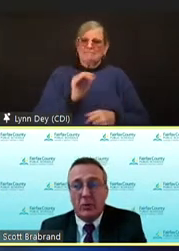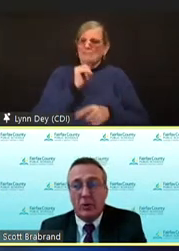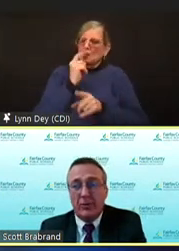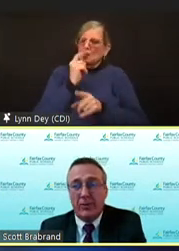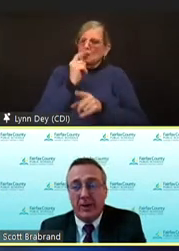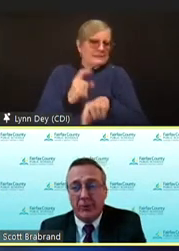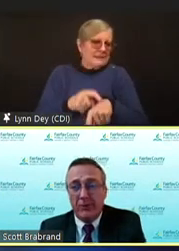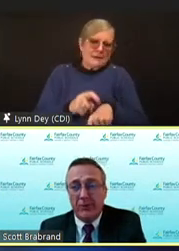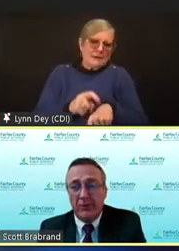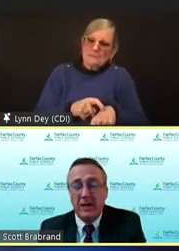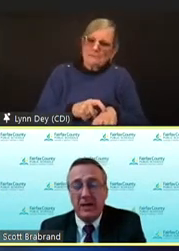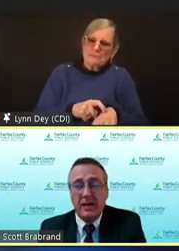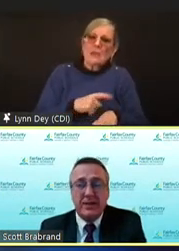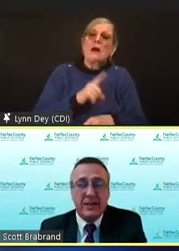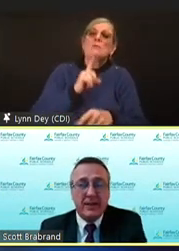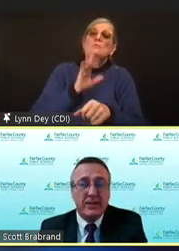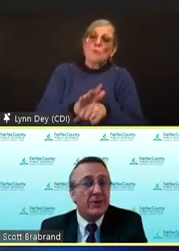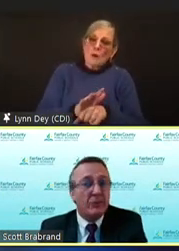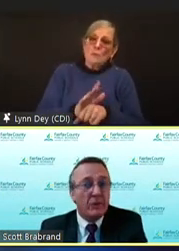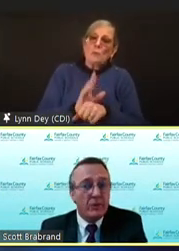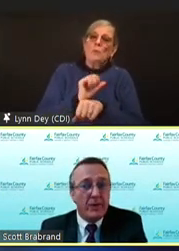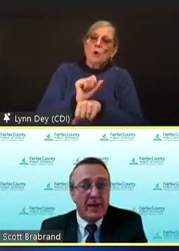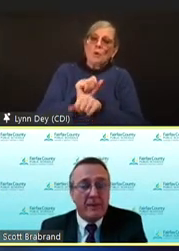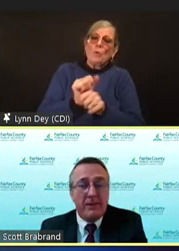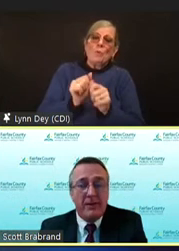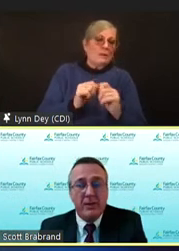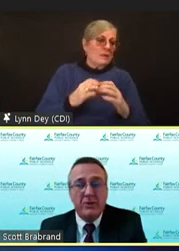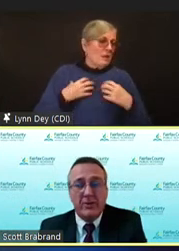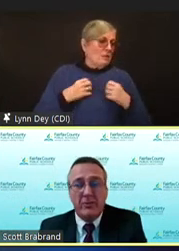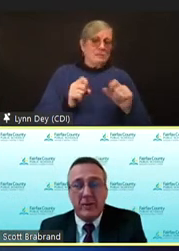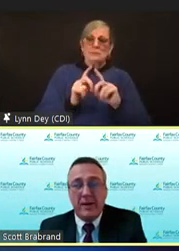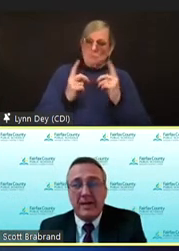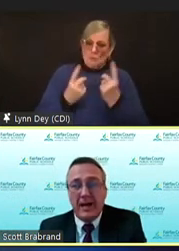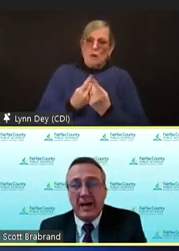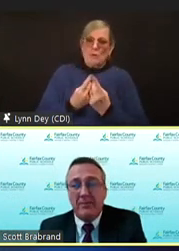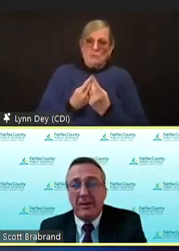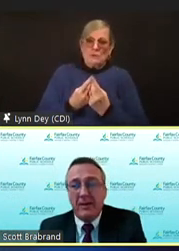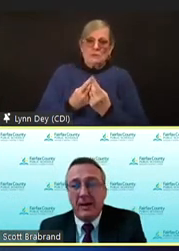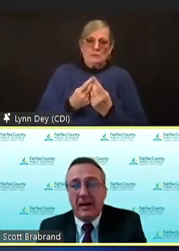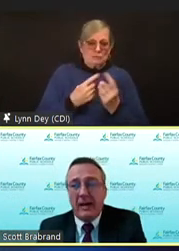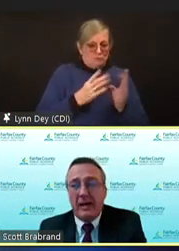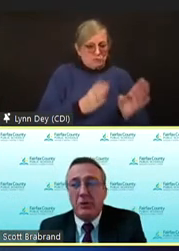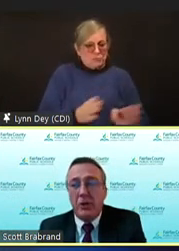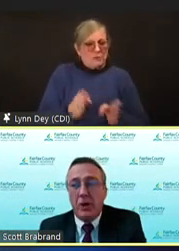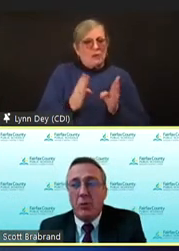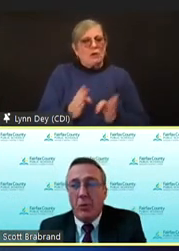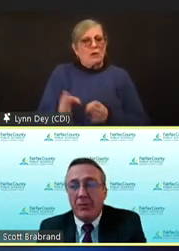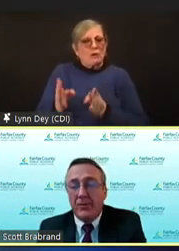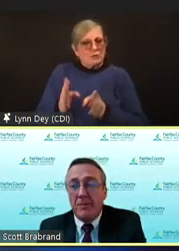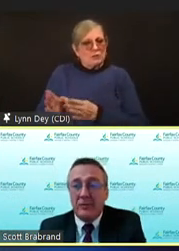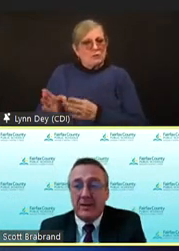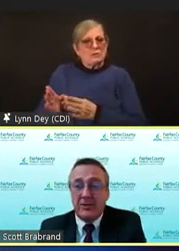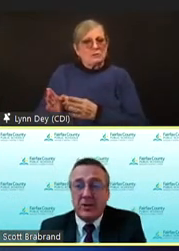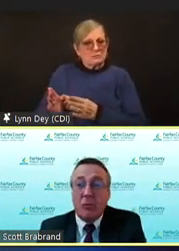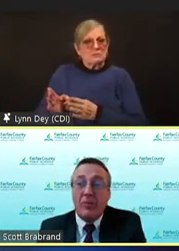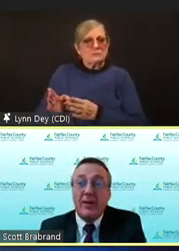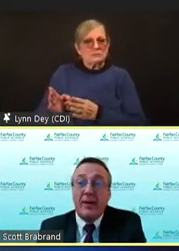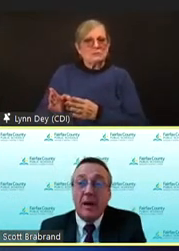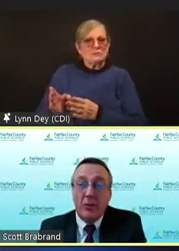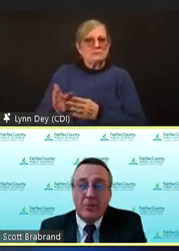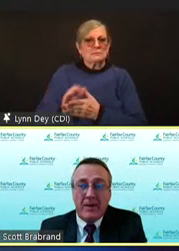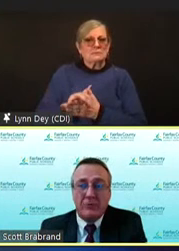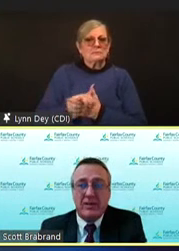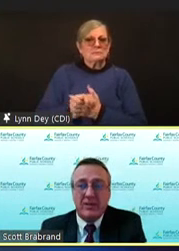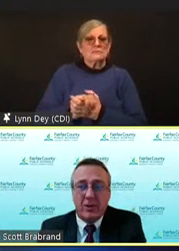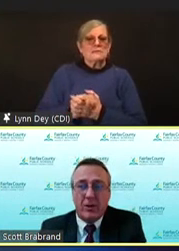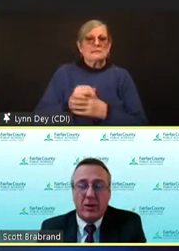continuing to work with our health authorities to get us a roadmap so that we can know what the metrics are, what the